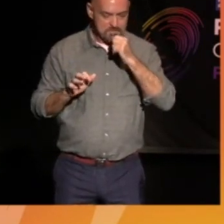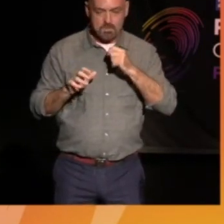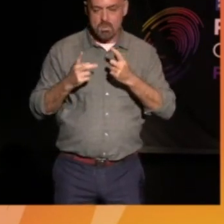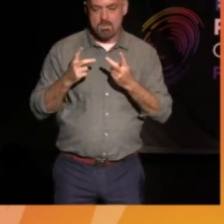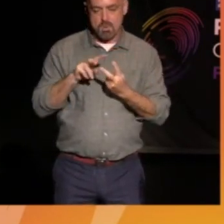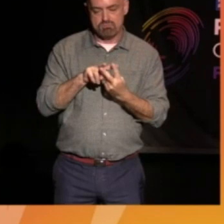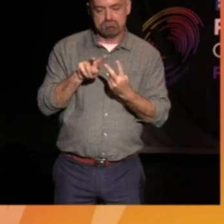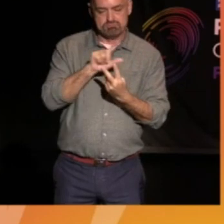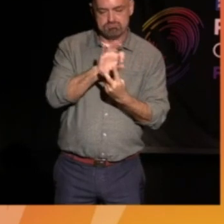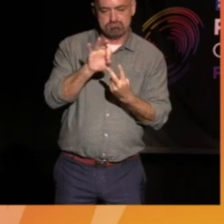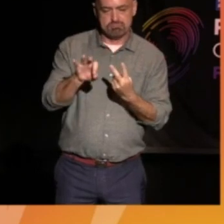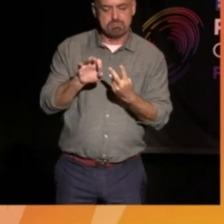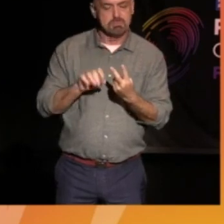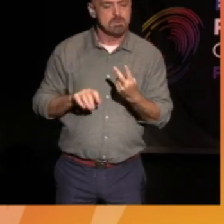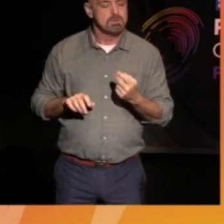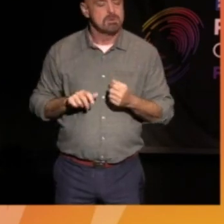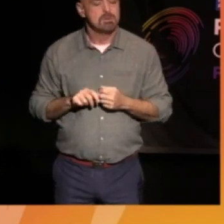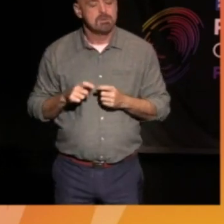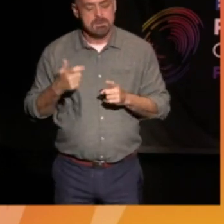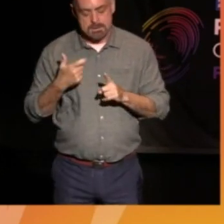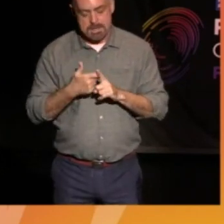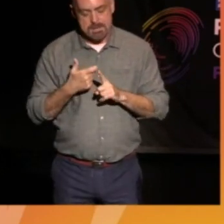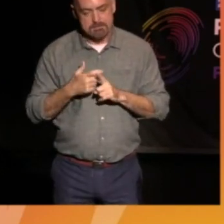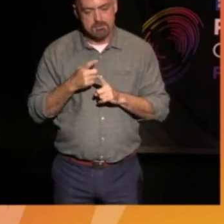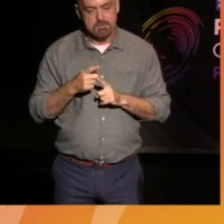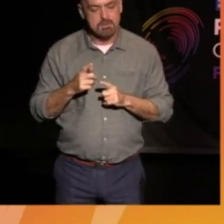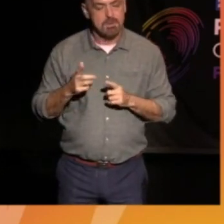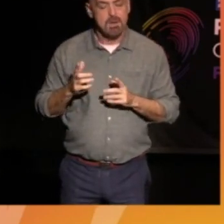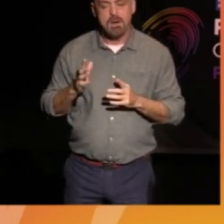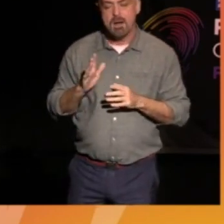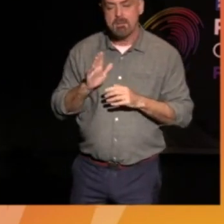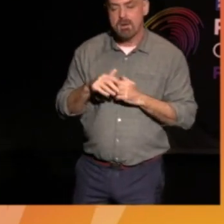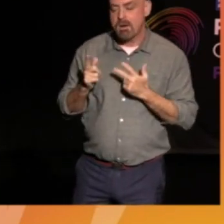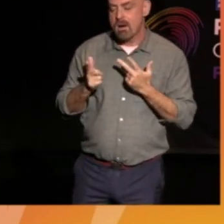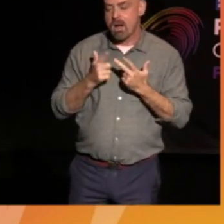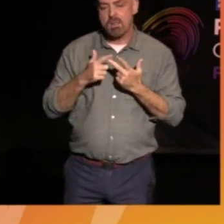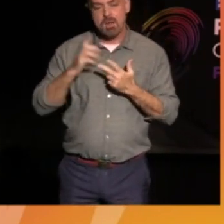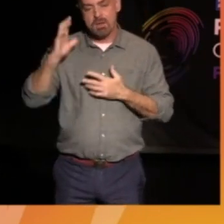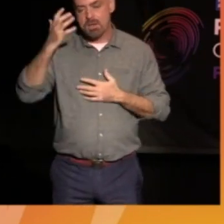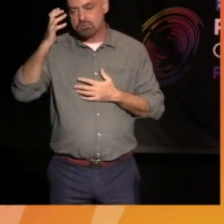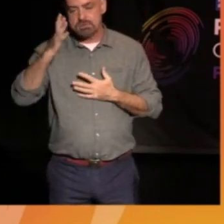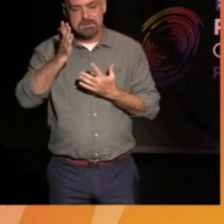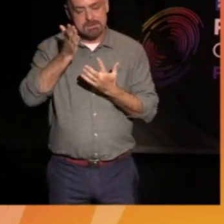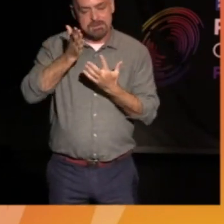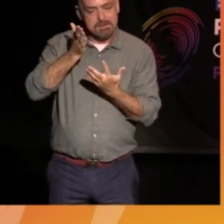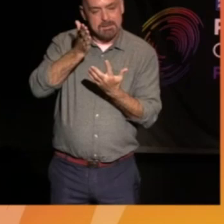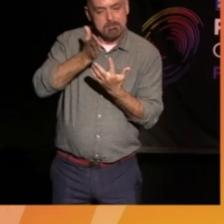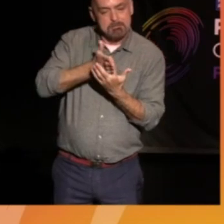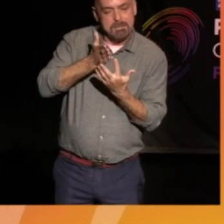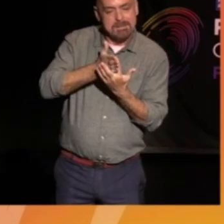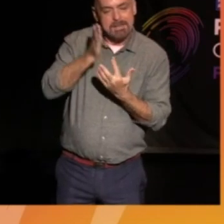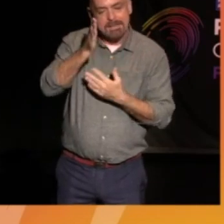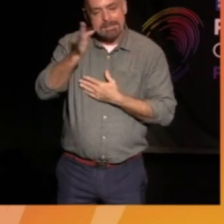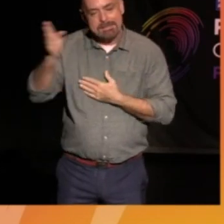you. And my question, Kailash, is really about other countries in the world, the Middle East,